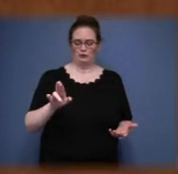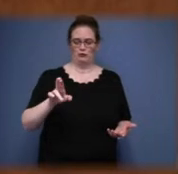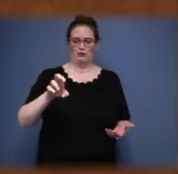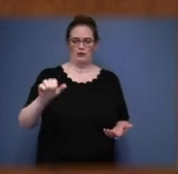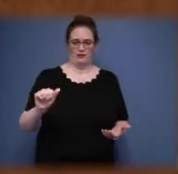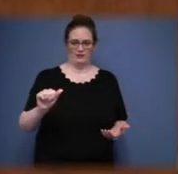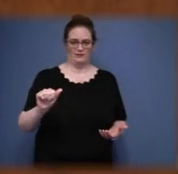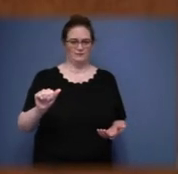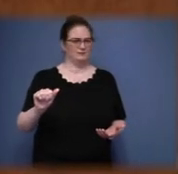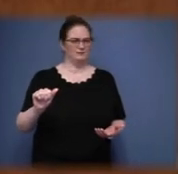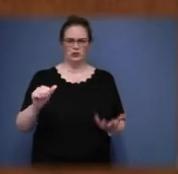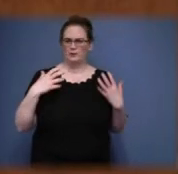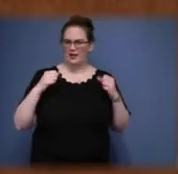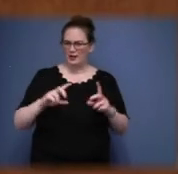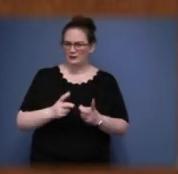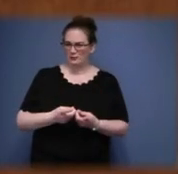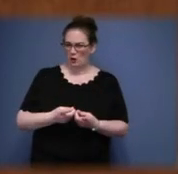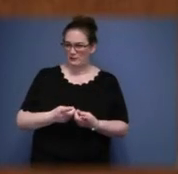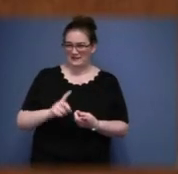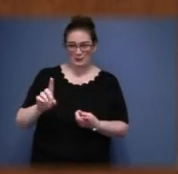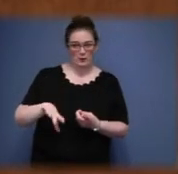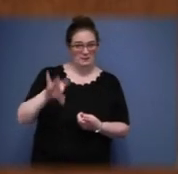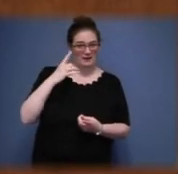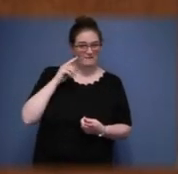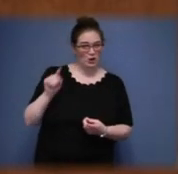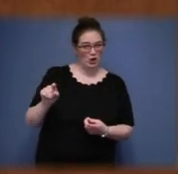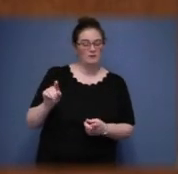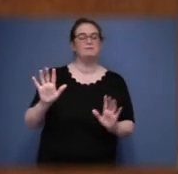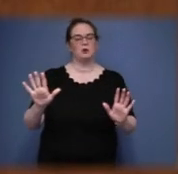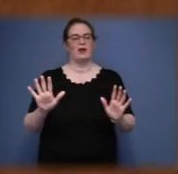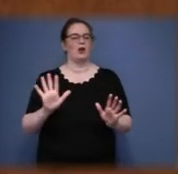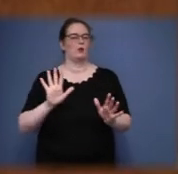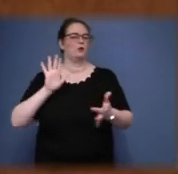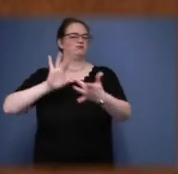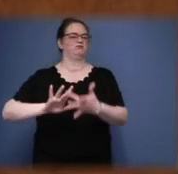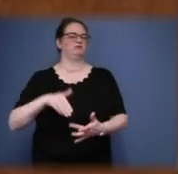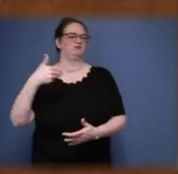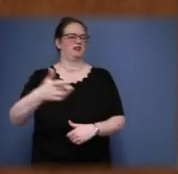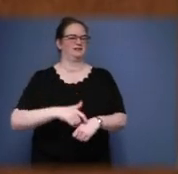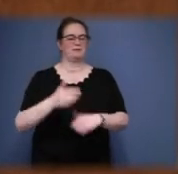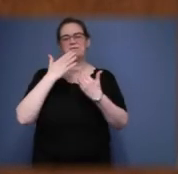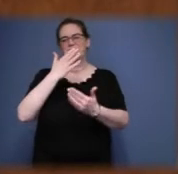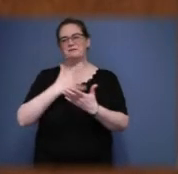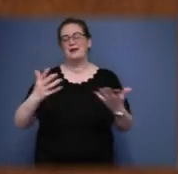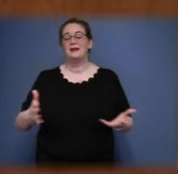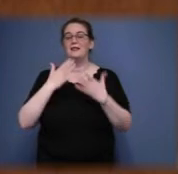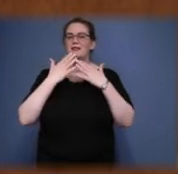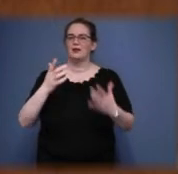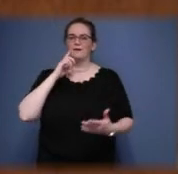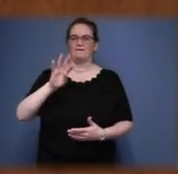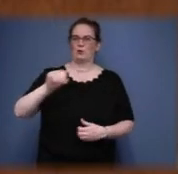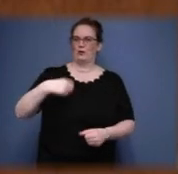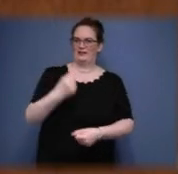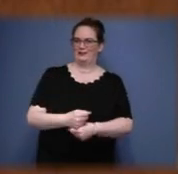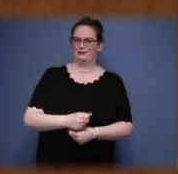Nobody from the health department here either? Do you want to pick it up for her? All right, we will catch up with her another time. Thank you, and thank you for 40